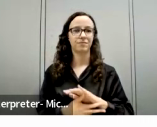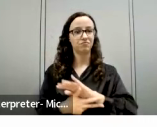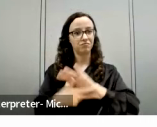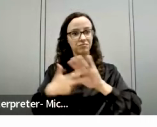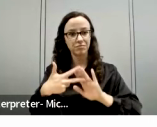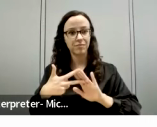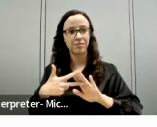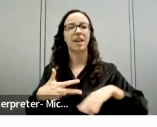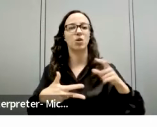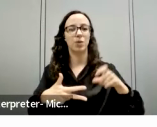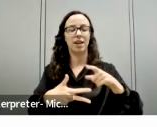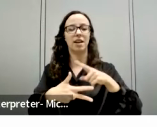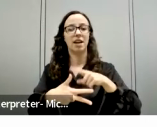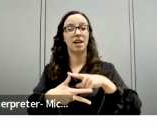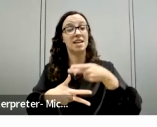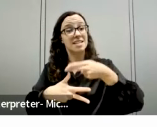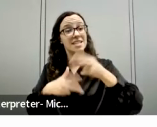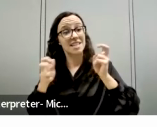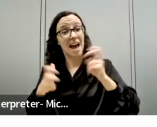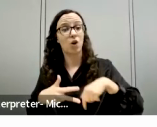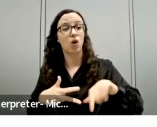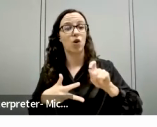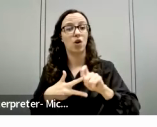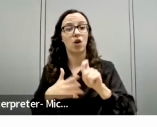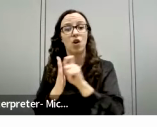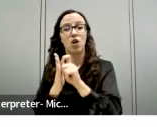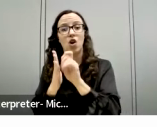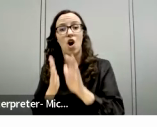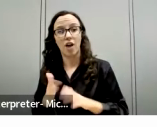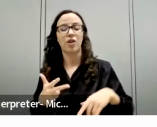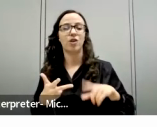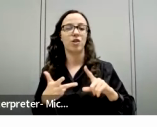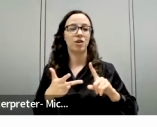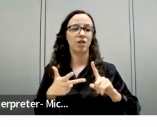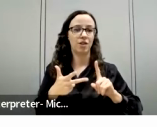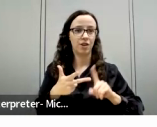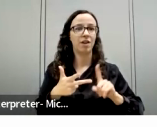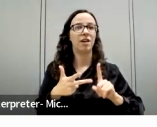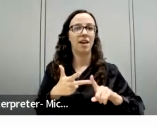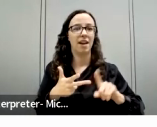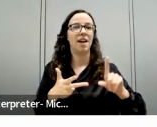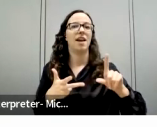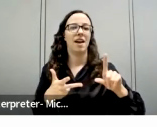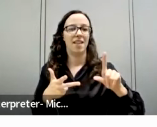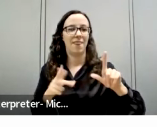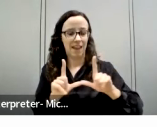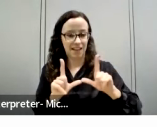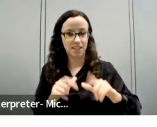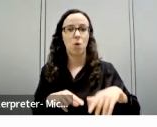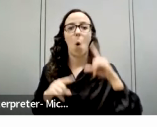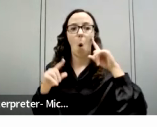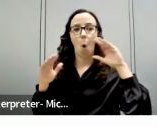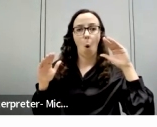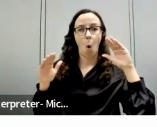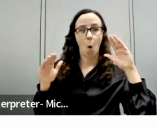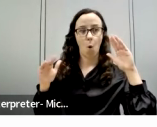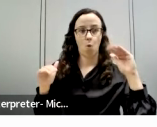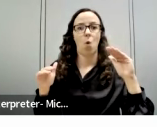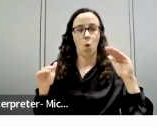need: the title, the author, the license, and hopefully links if you can. If you were to make a